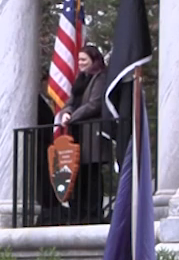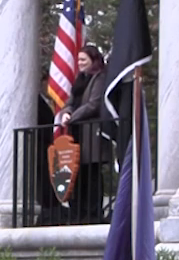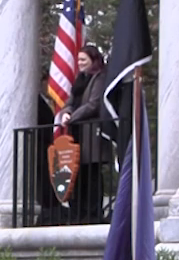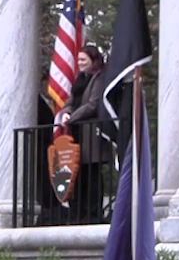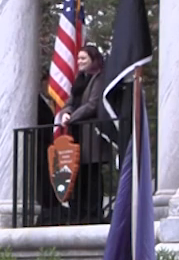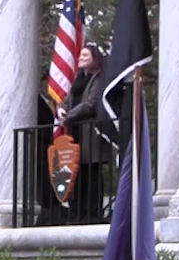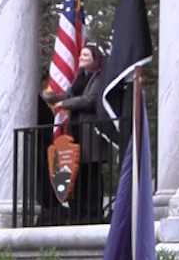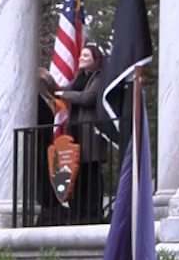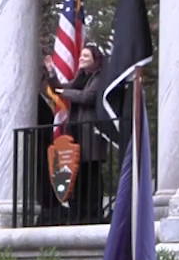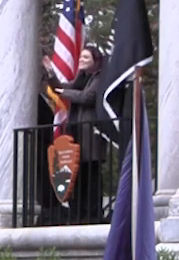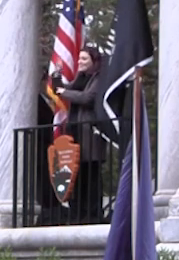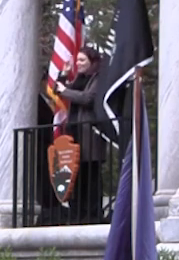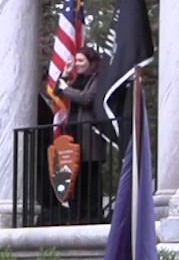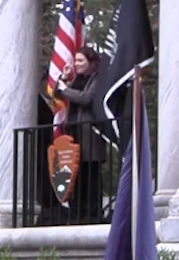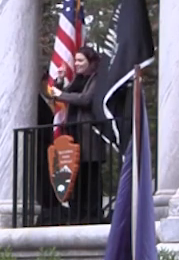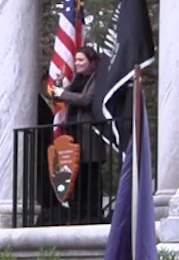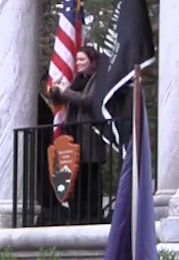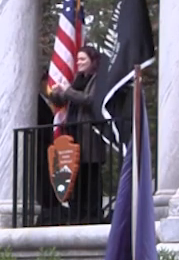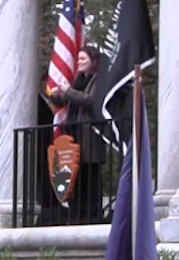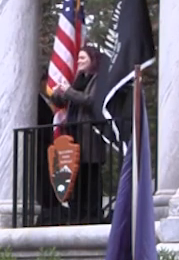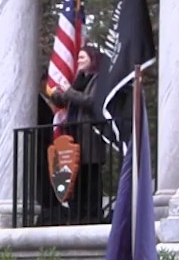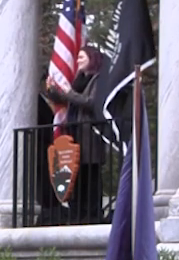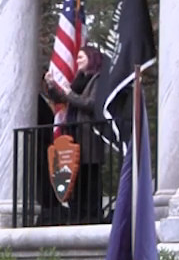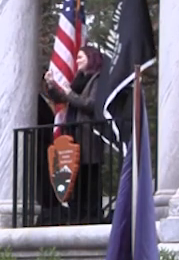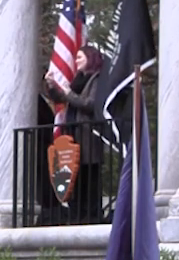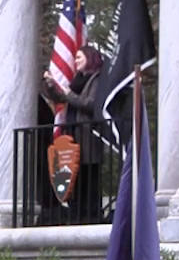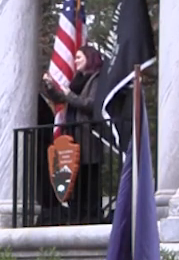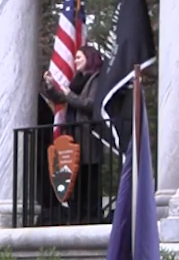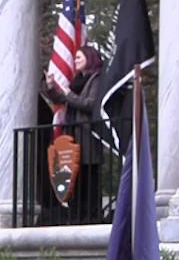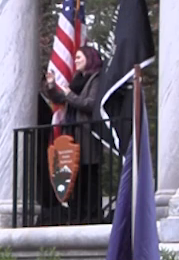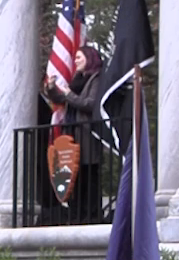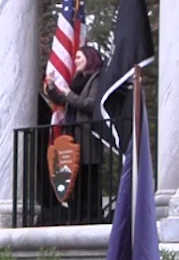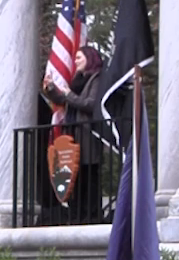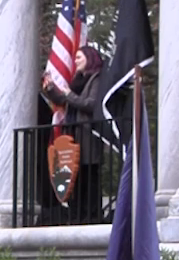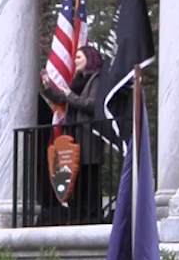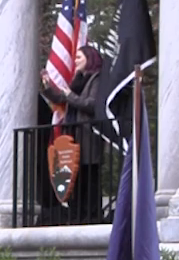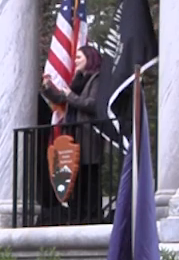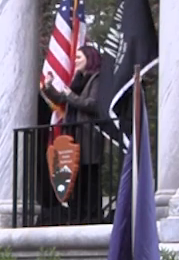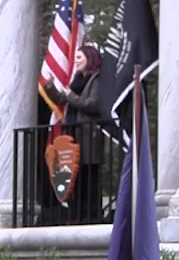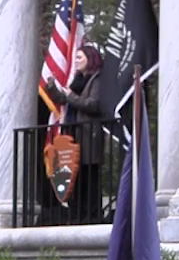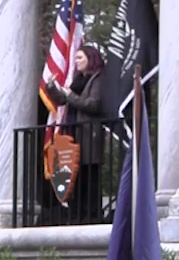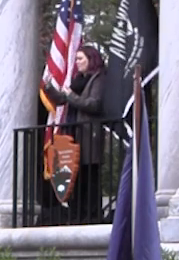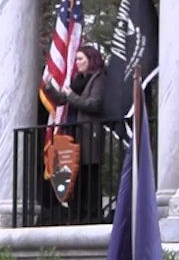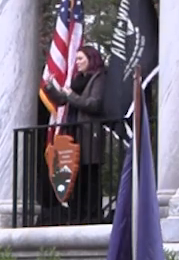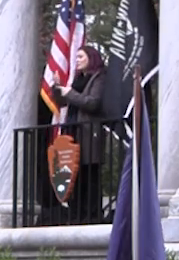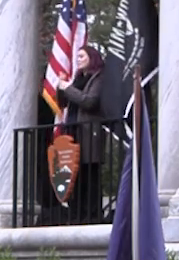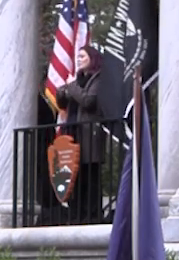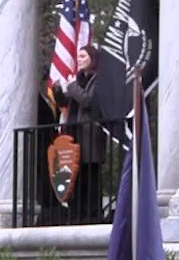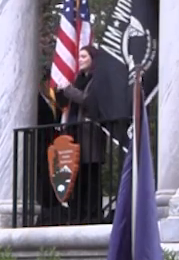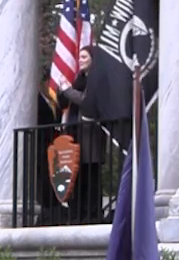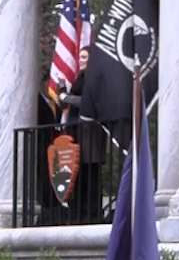This afternoon we honor Desmond Campbell. Desmond Campbell was born on June 12,